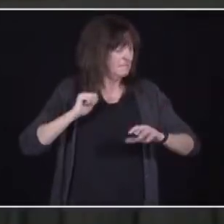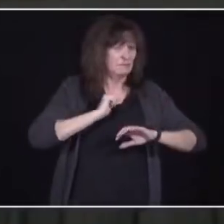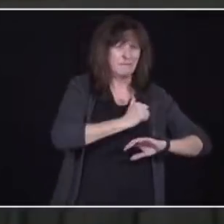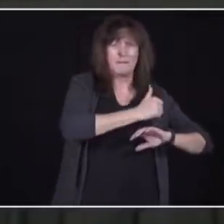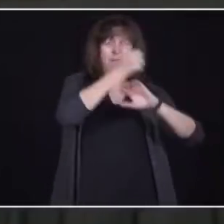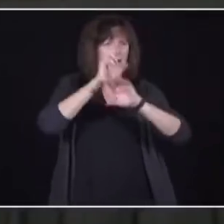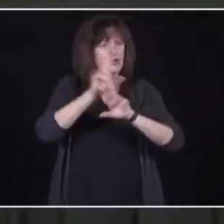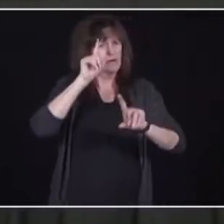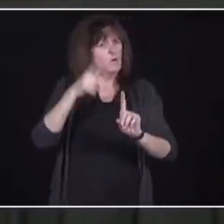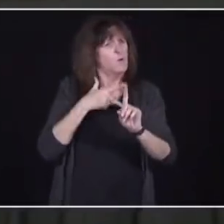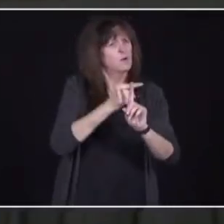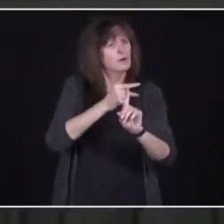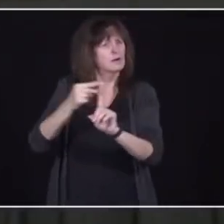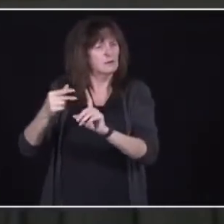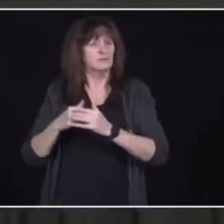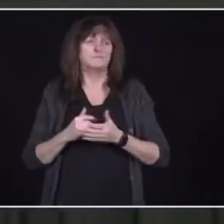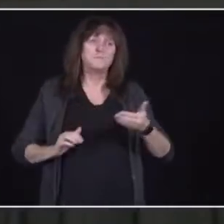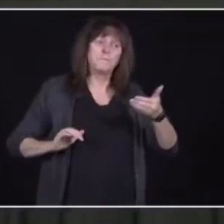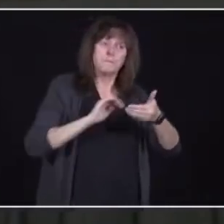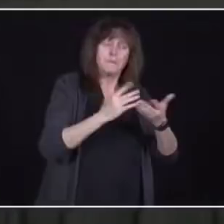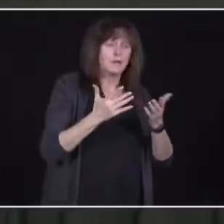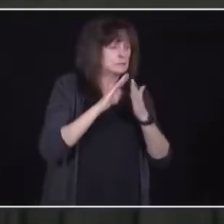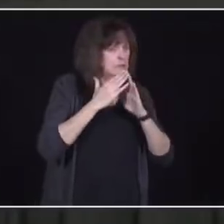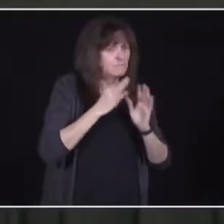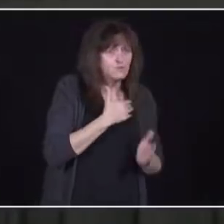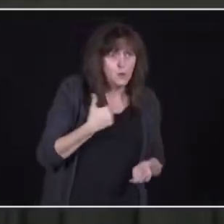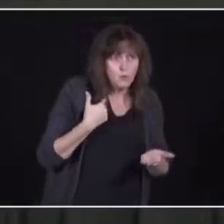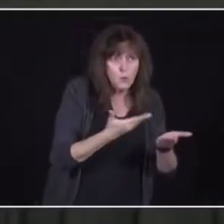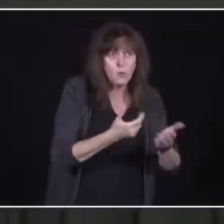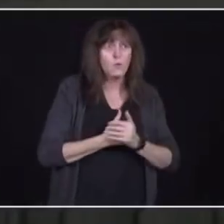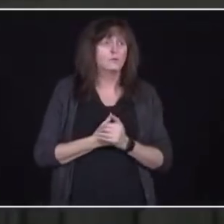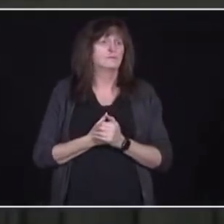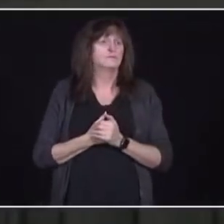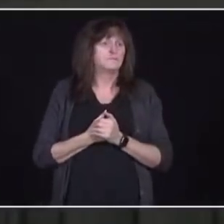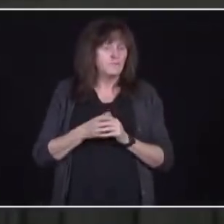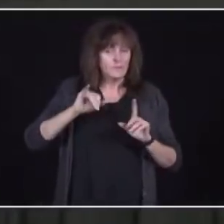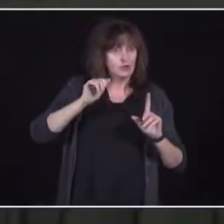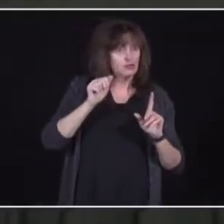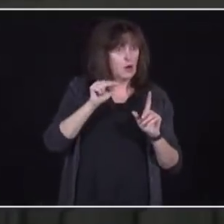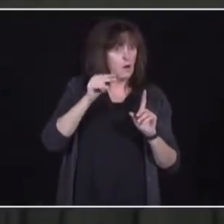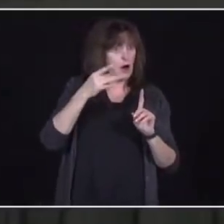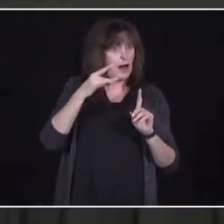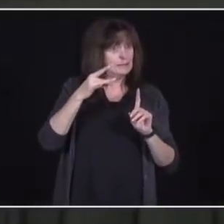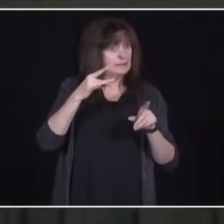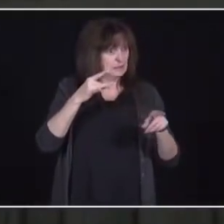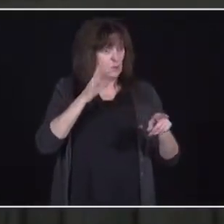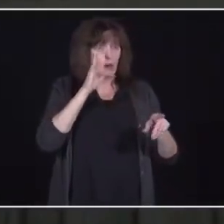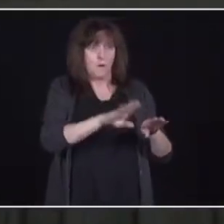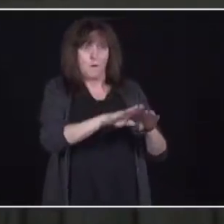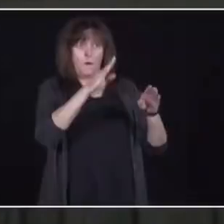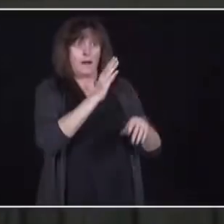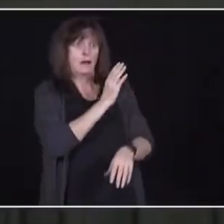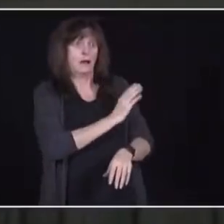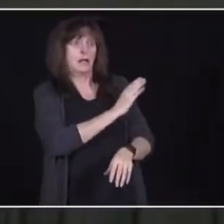City of Toronto and Chief Matt Pegg to open up a clinic on the 18th of January to write the playbook for mass vaccination clinics outside of